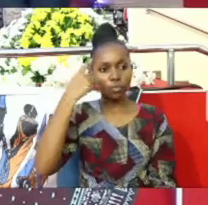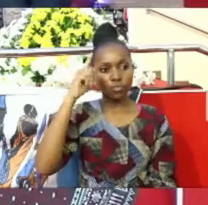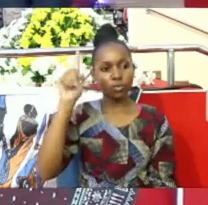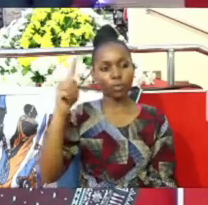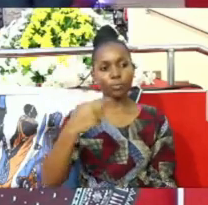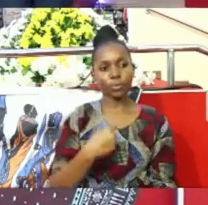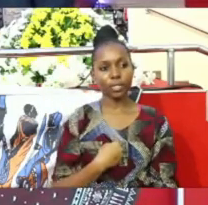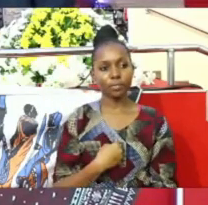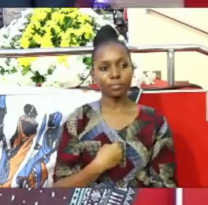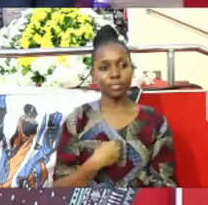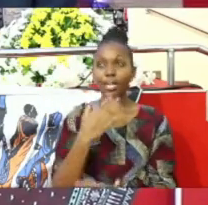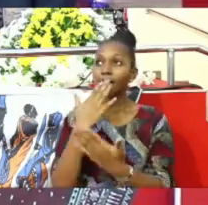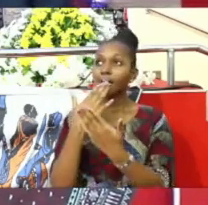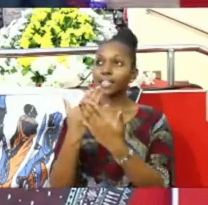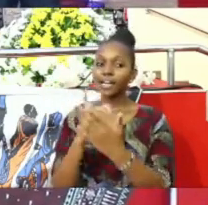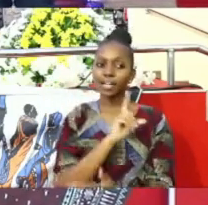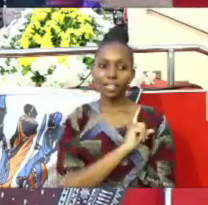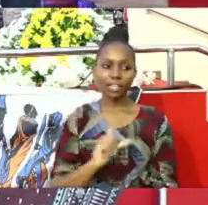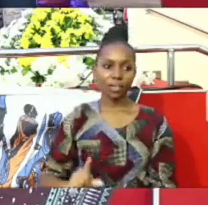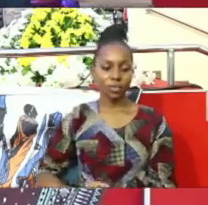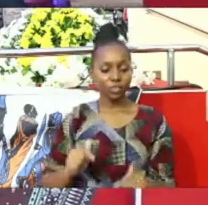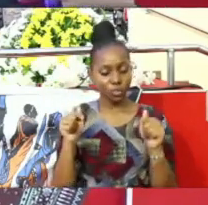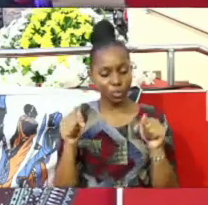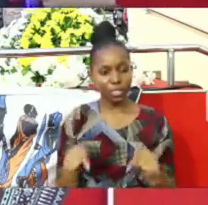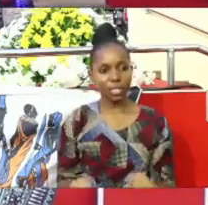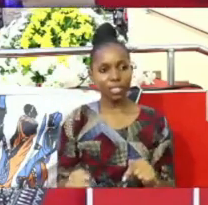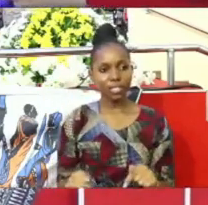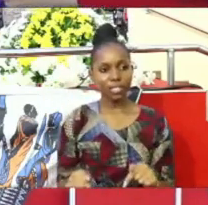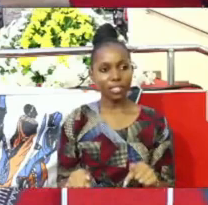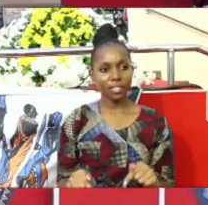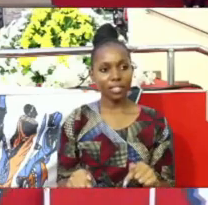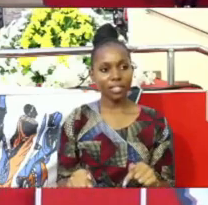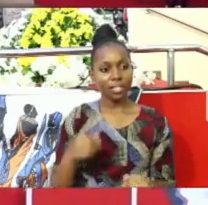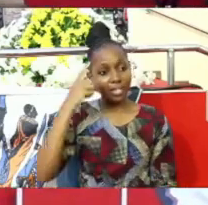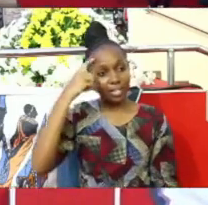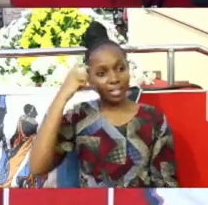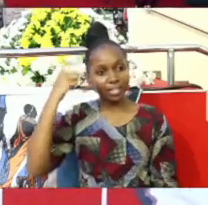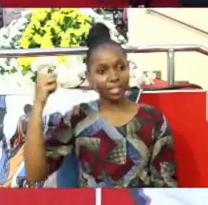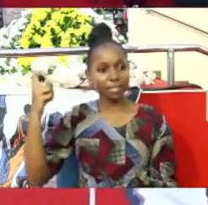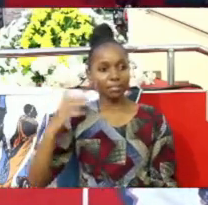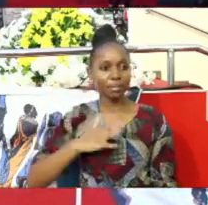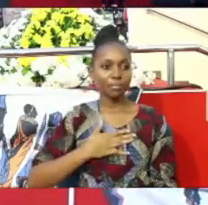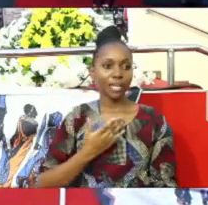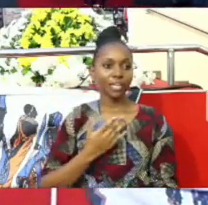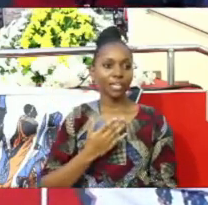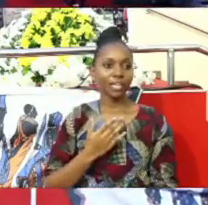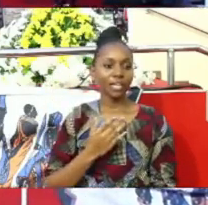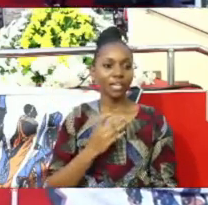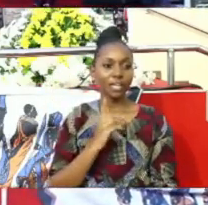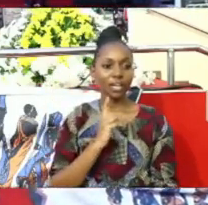yangu. And thank God today. Shukuru leo. My dream came to pass. Ndoto yangu ilifikia. Hallelujah.